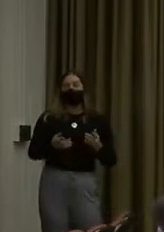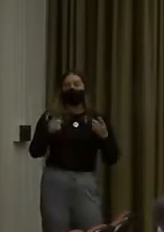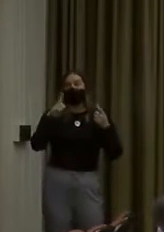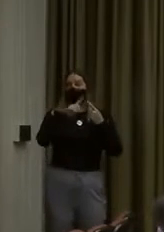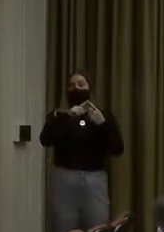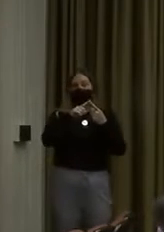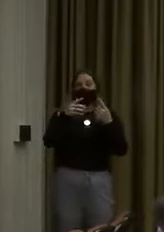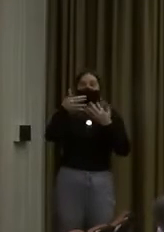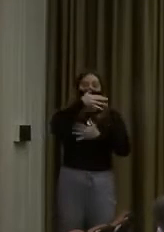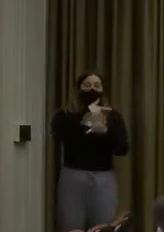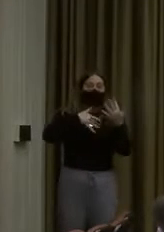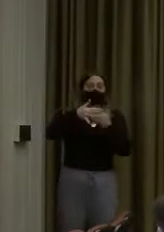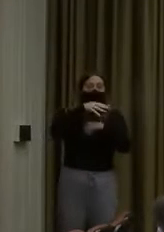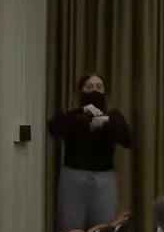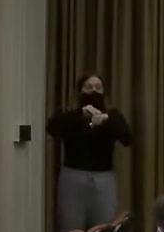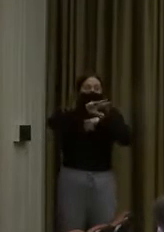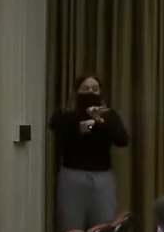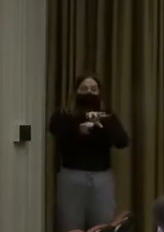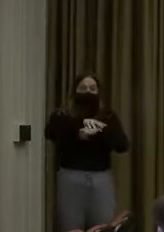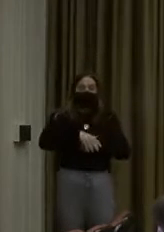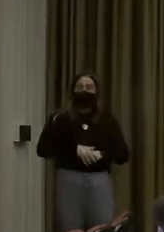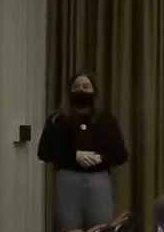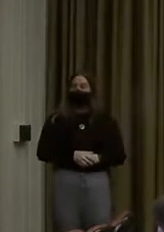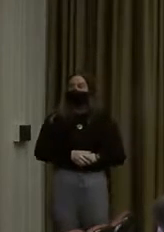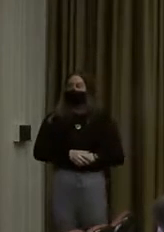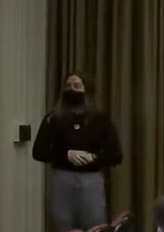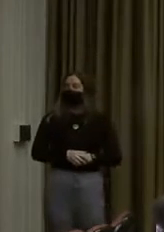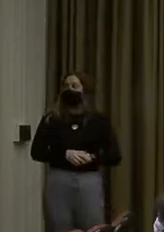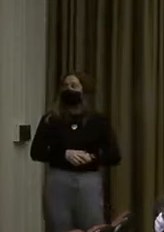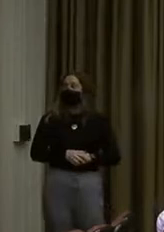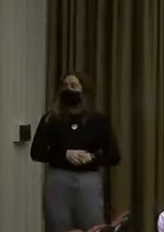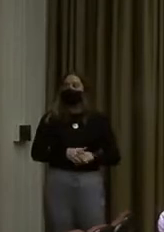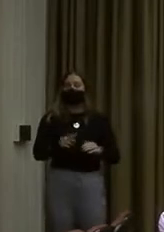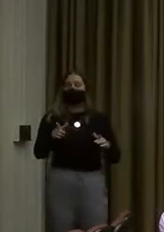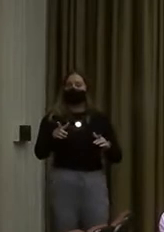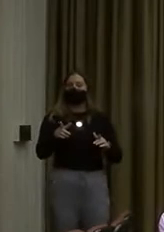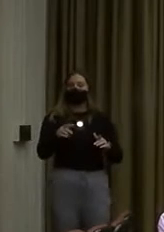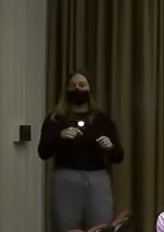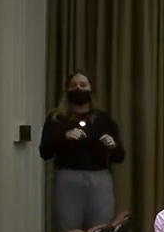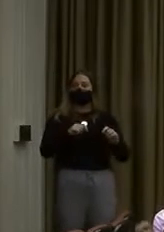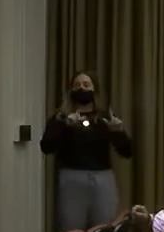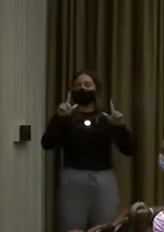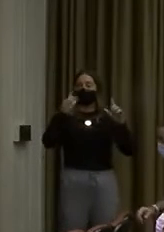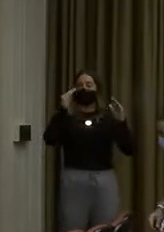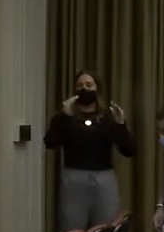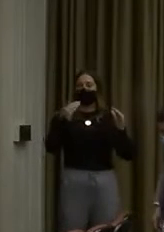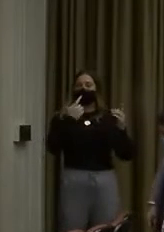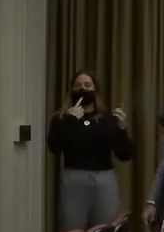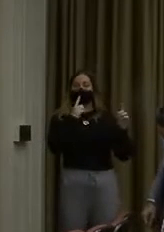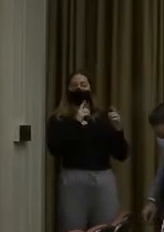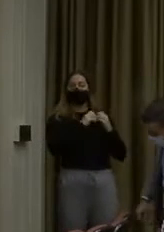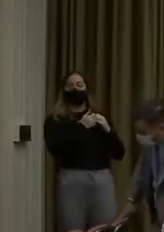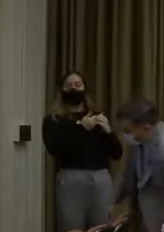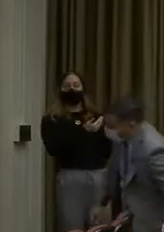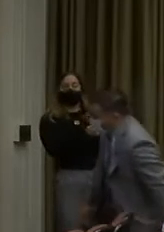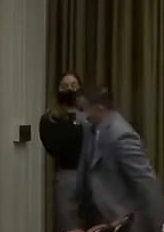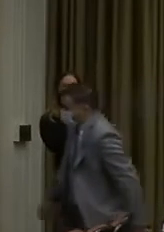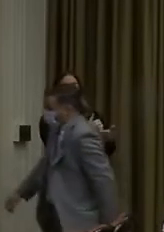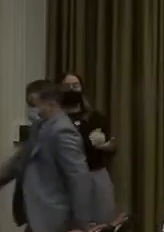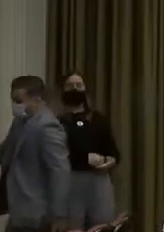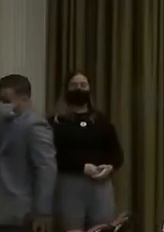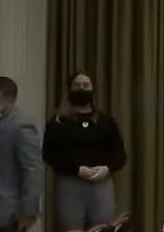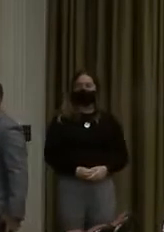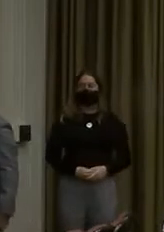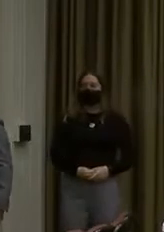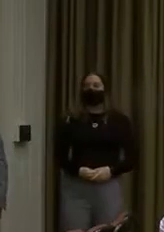the social determinants of health. So let me go to the next slide. It's not working. How do I do this?